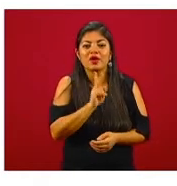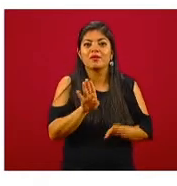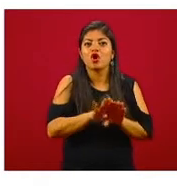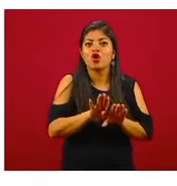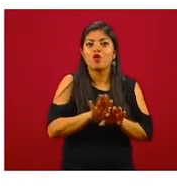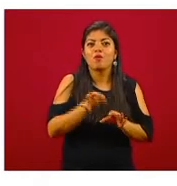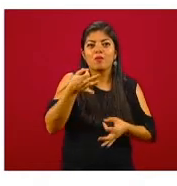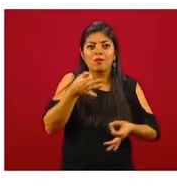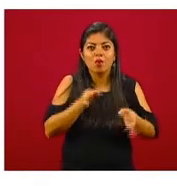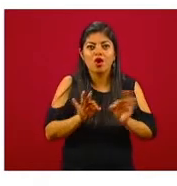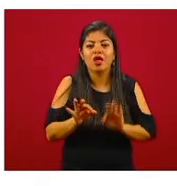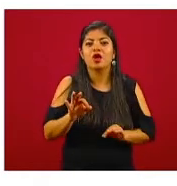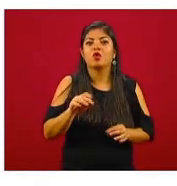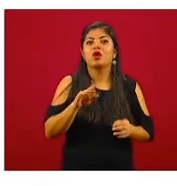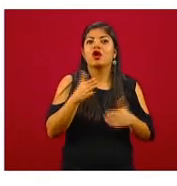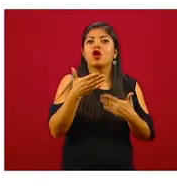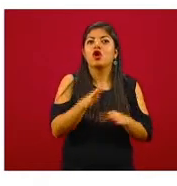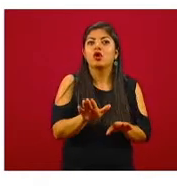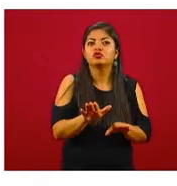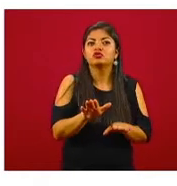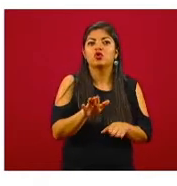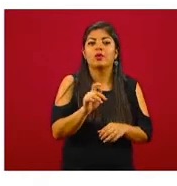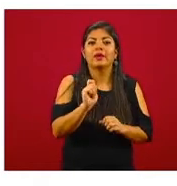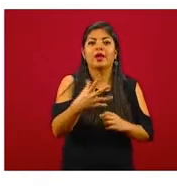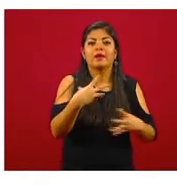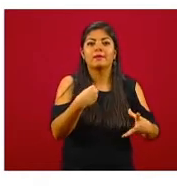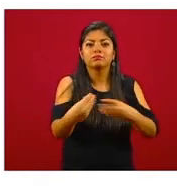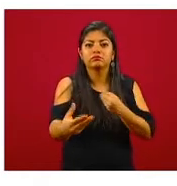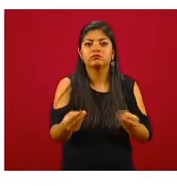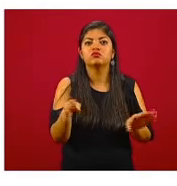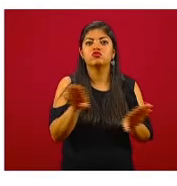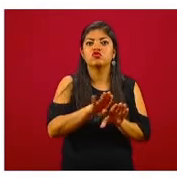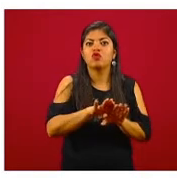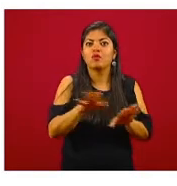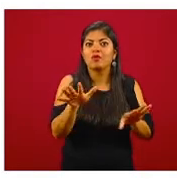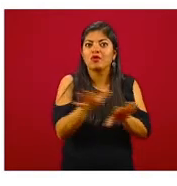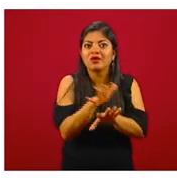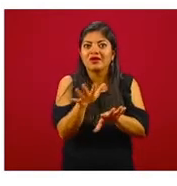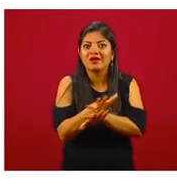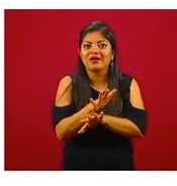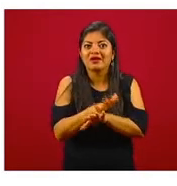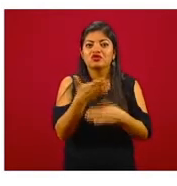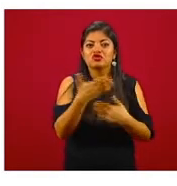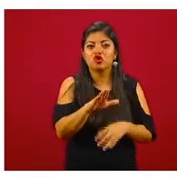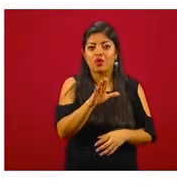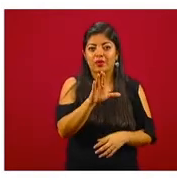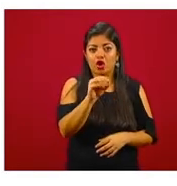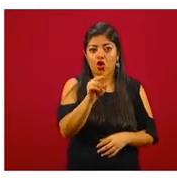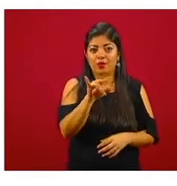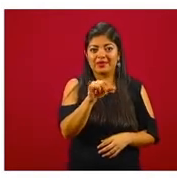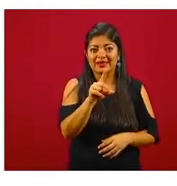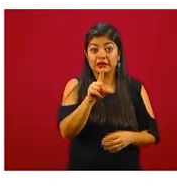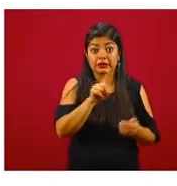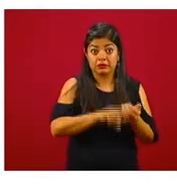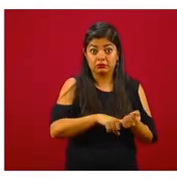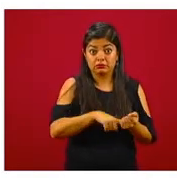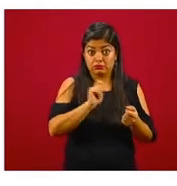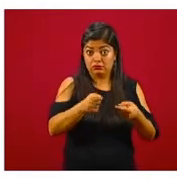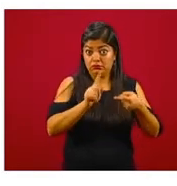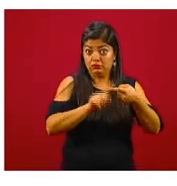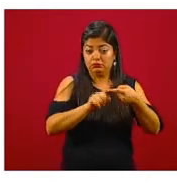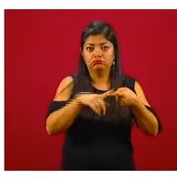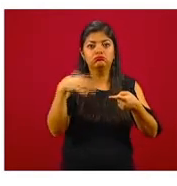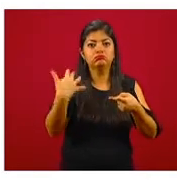large amount of data and information being put into the directory, and it's covering different areas such